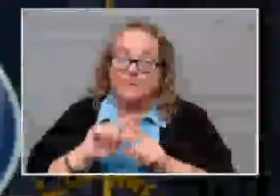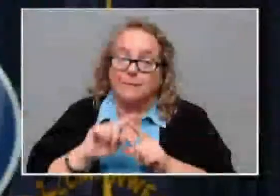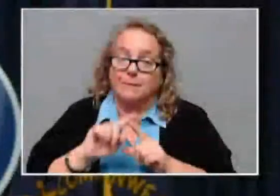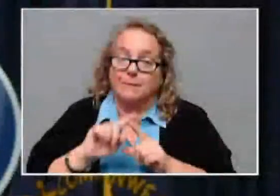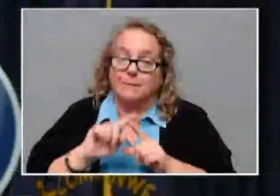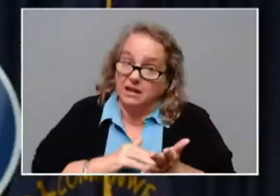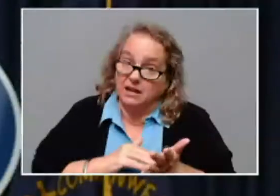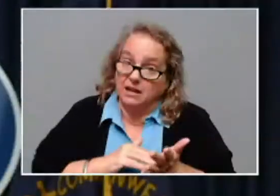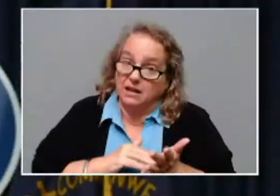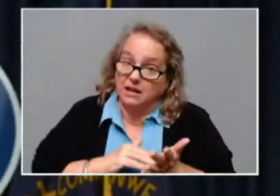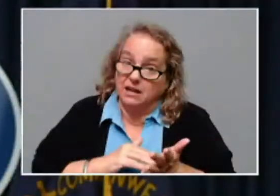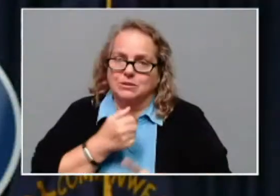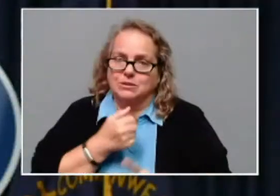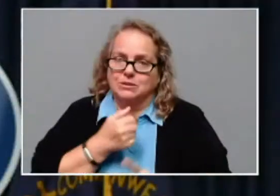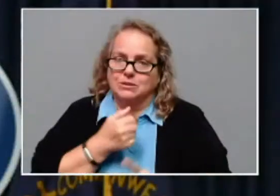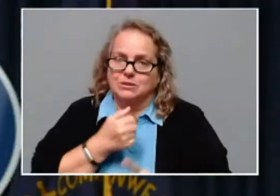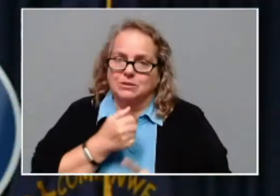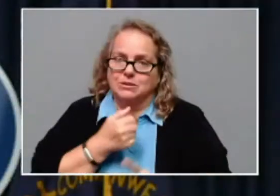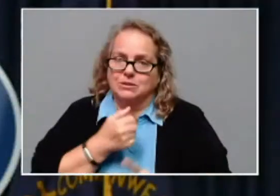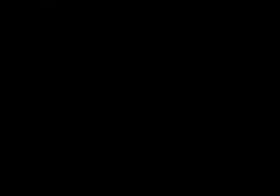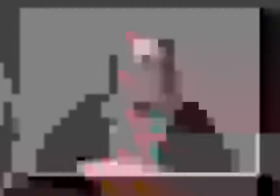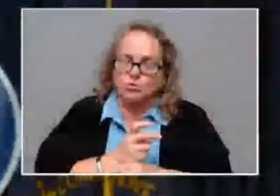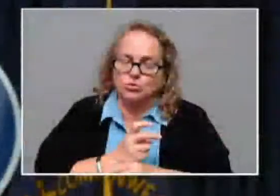stories from our healthcare teams